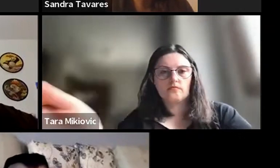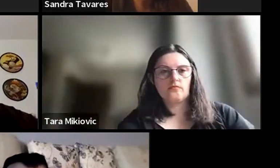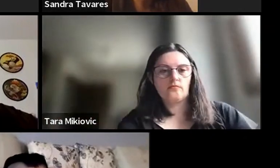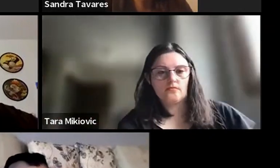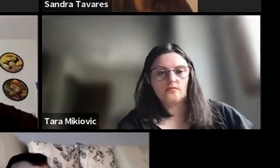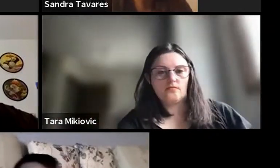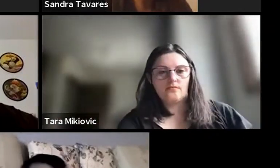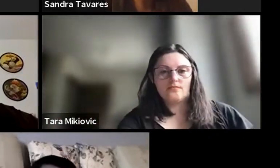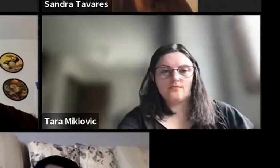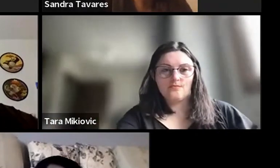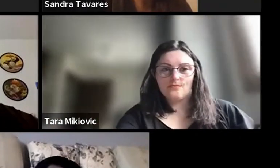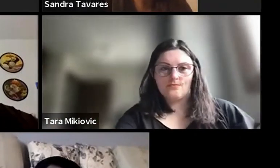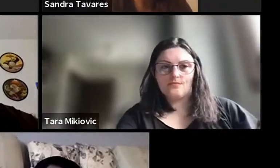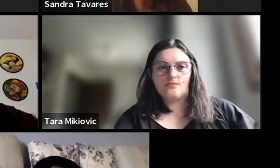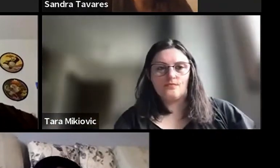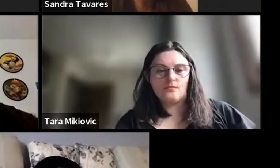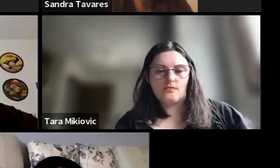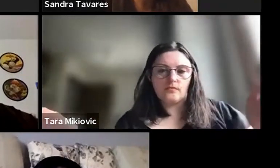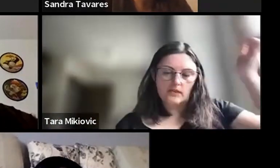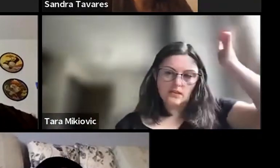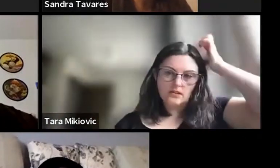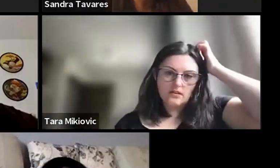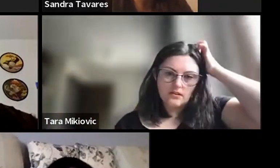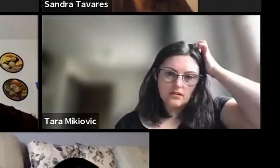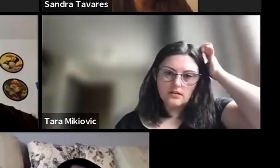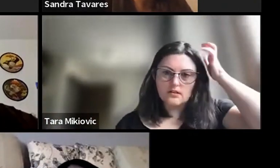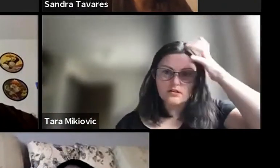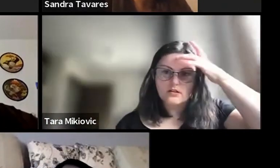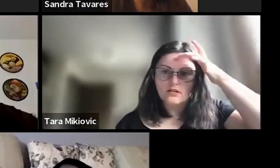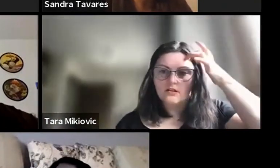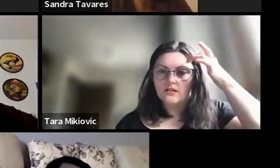over the spotlight to my